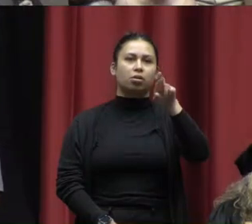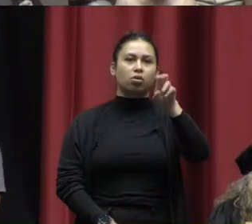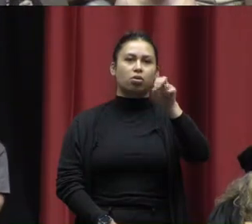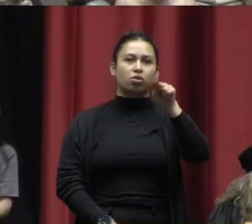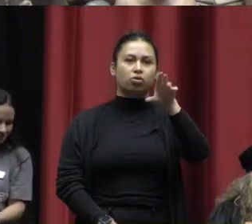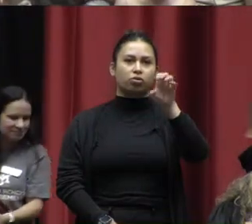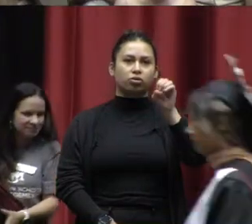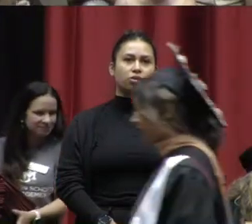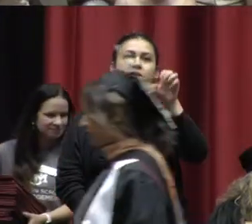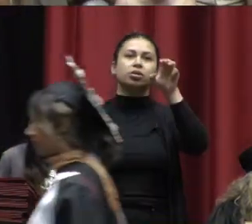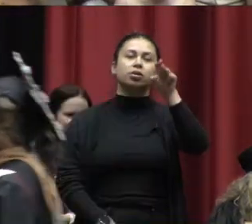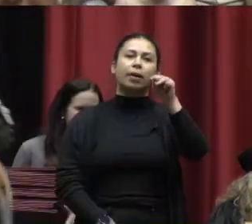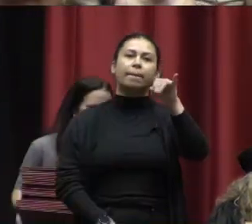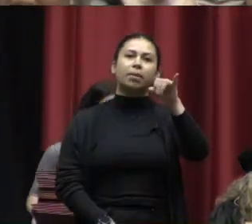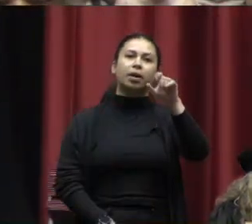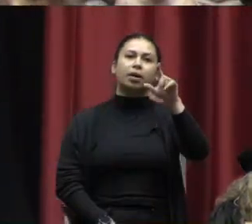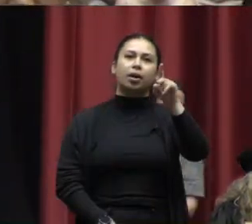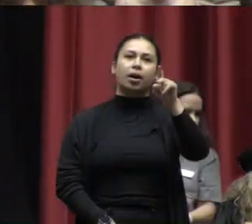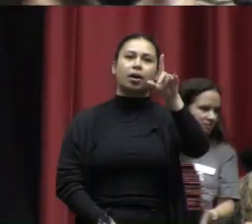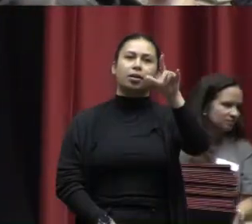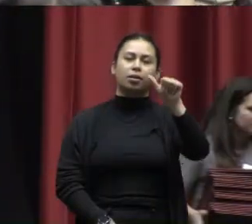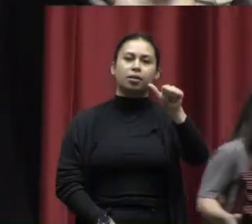Michaela Cole.